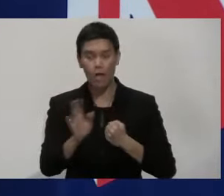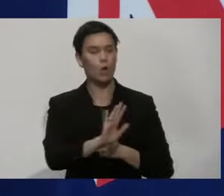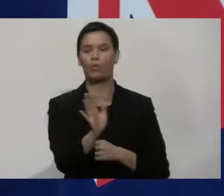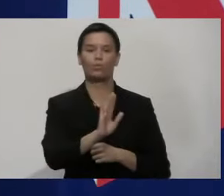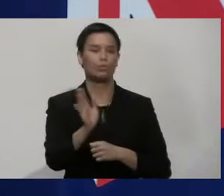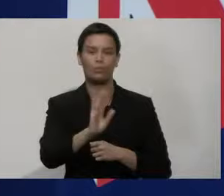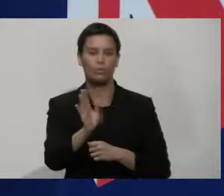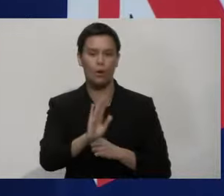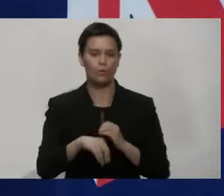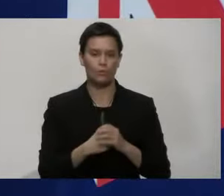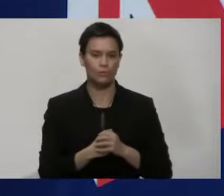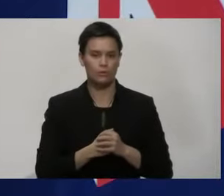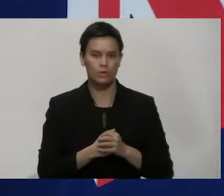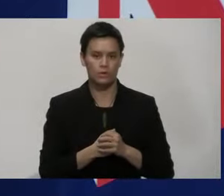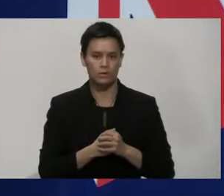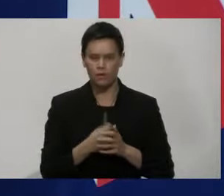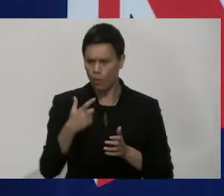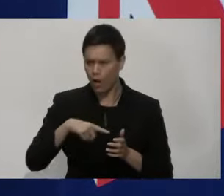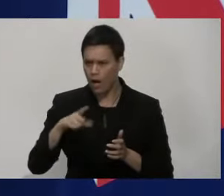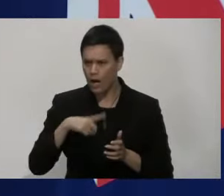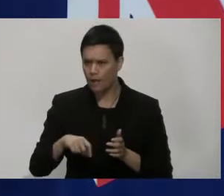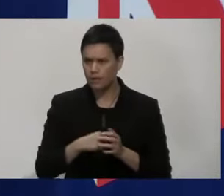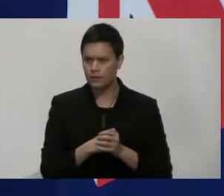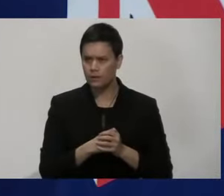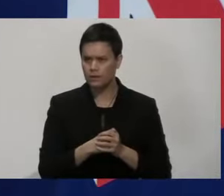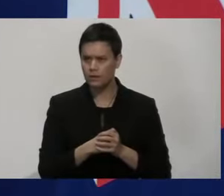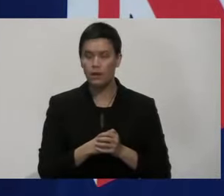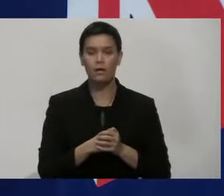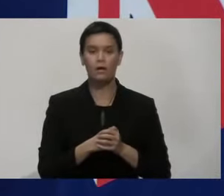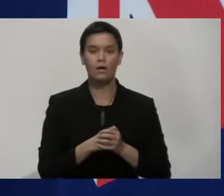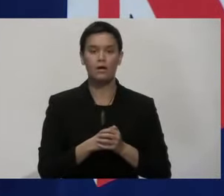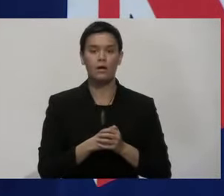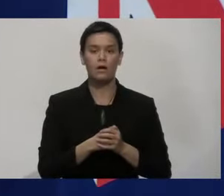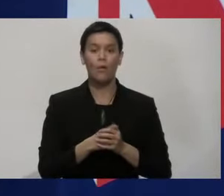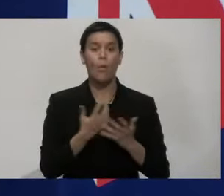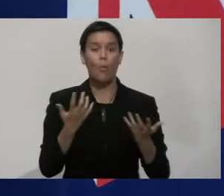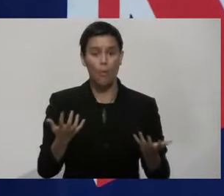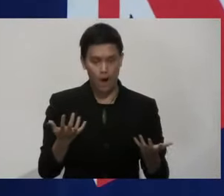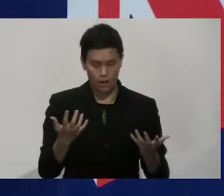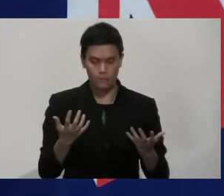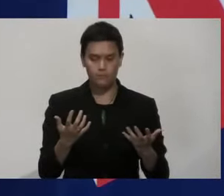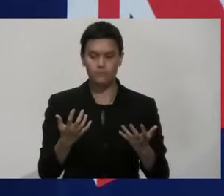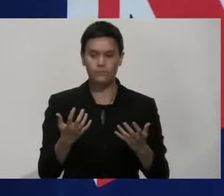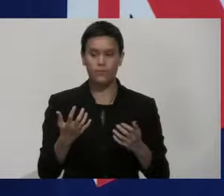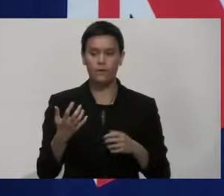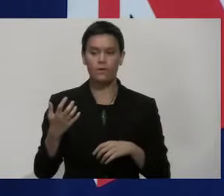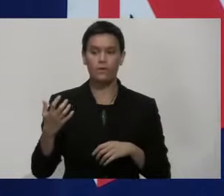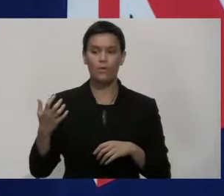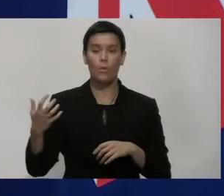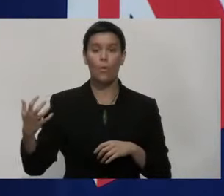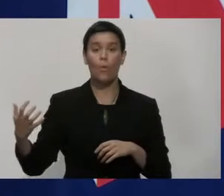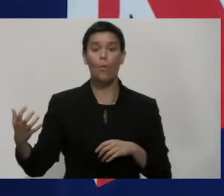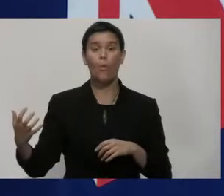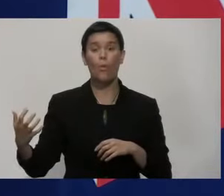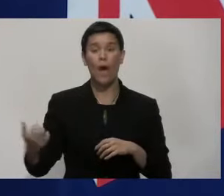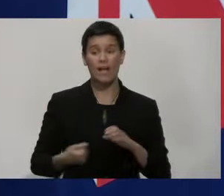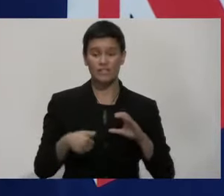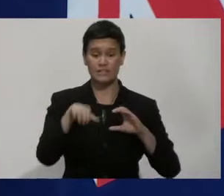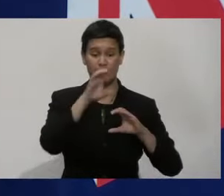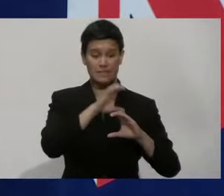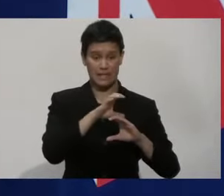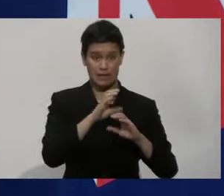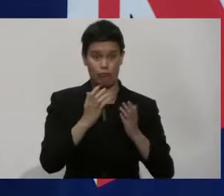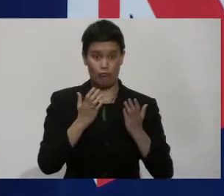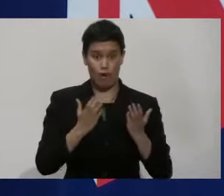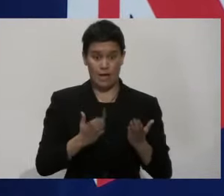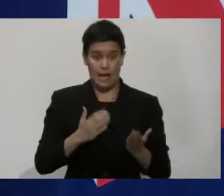give businesses a hand? Because it does imply that the act of simply, that it's a simple act to extend for a 4-day period. It is not. So,